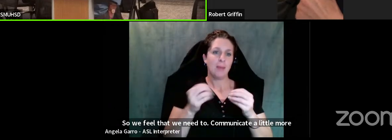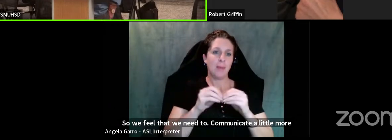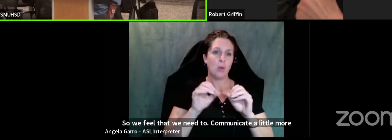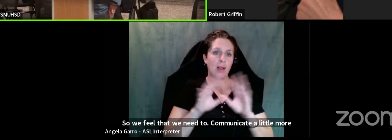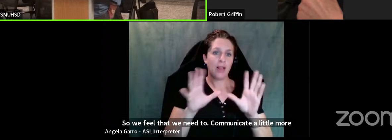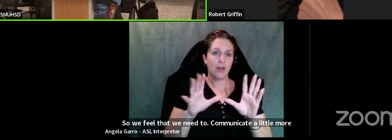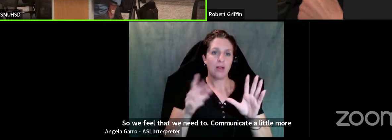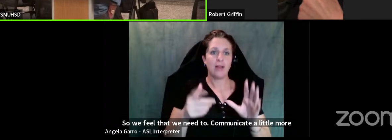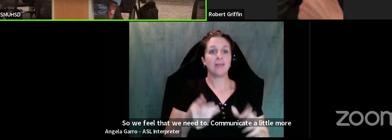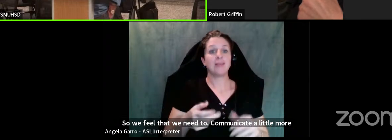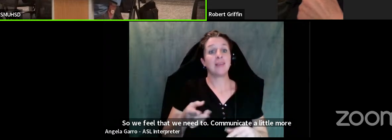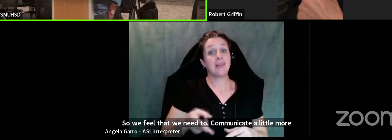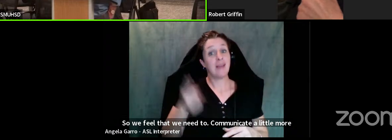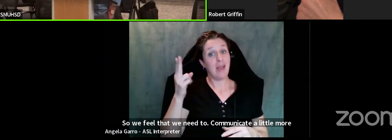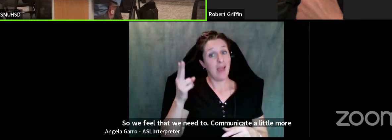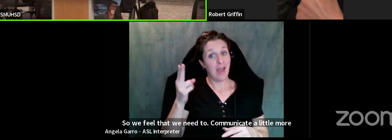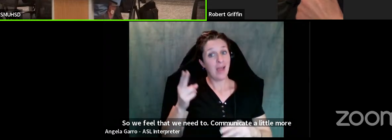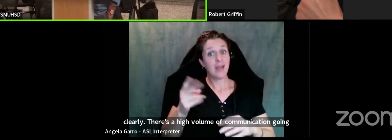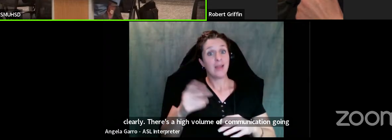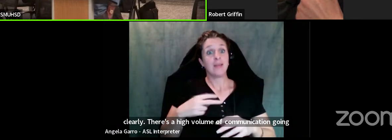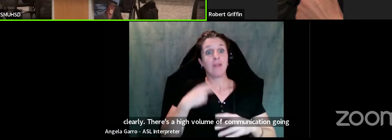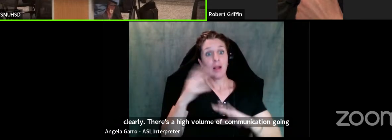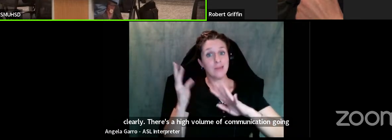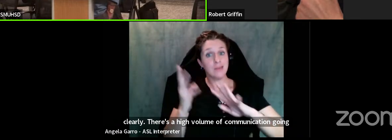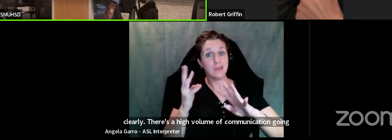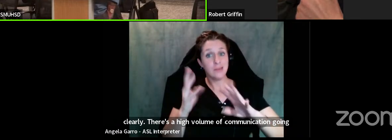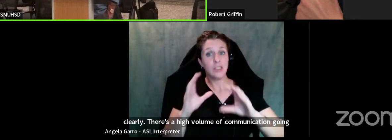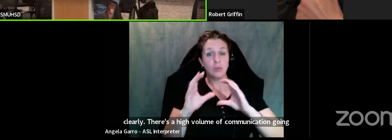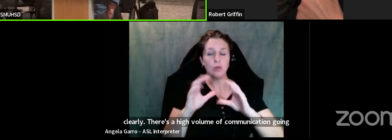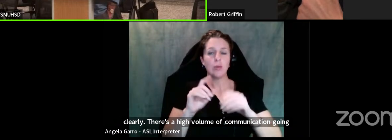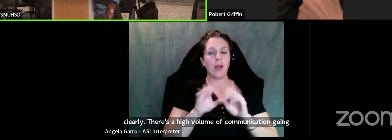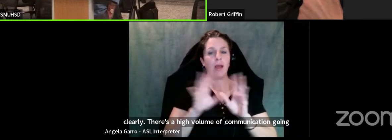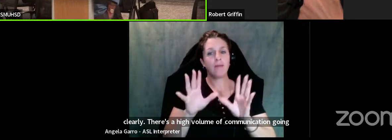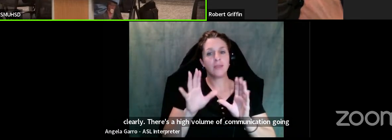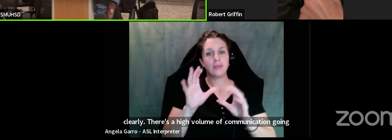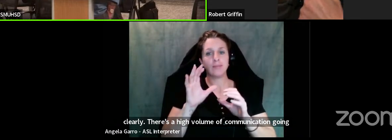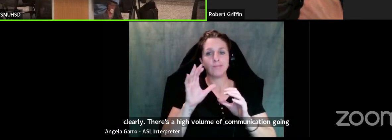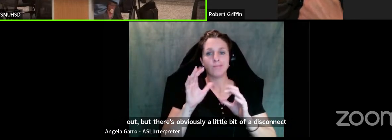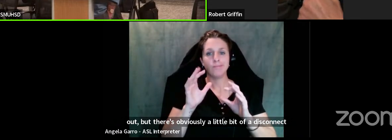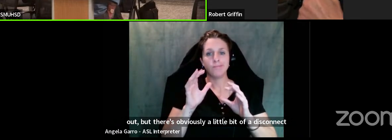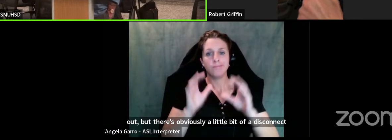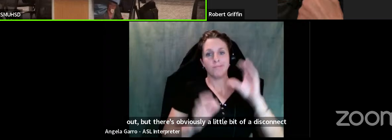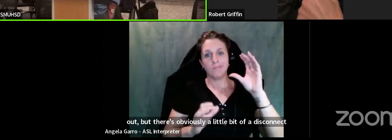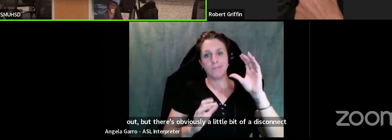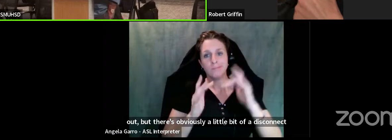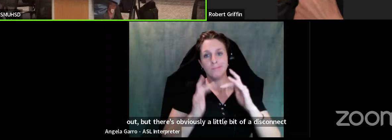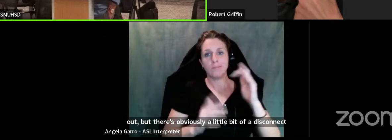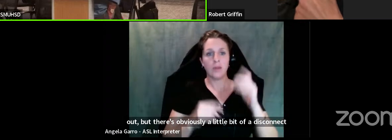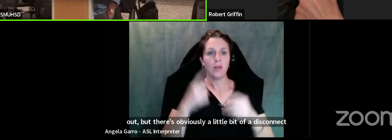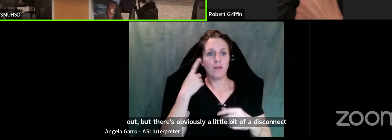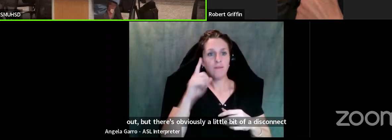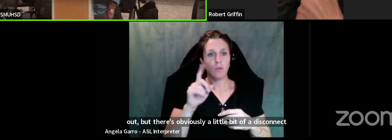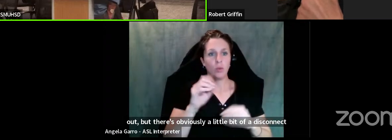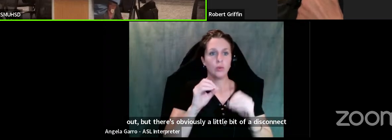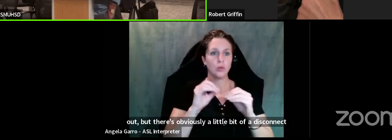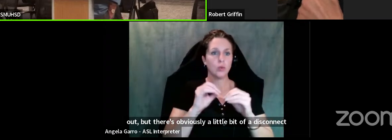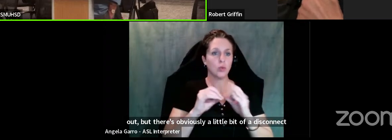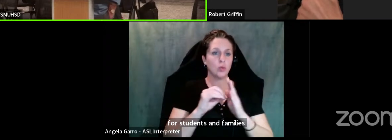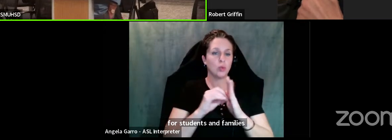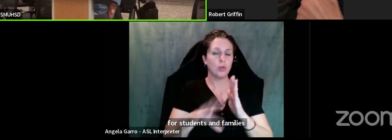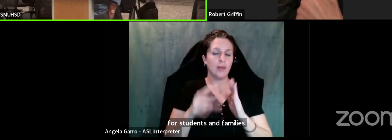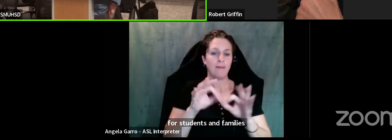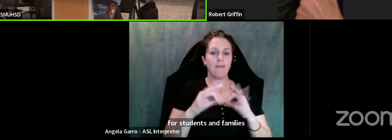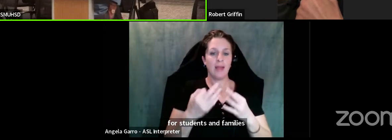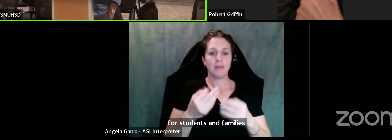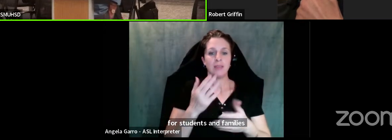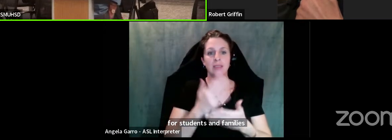volume of communication going out, but there's obviously a little bit of a disconnect for students and families. This is